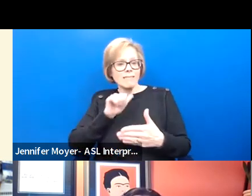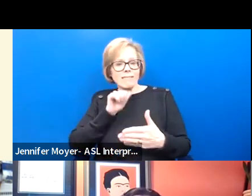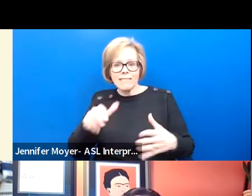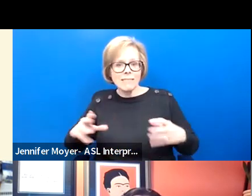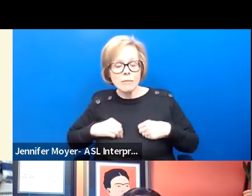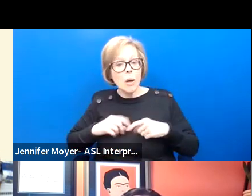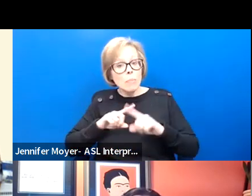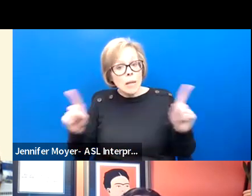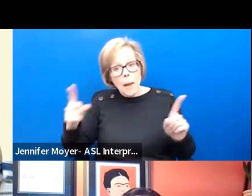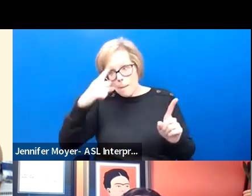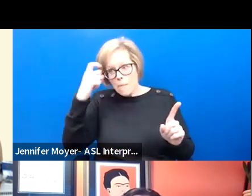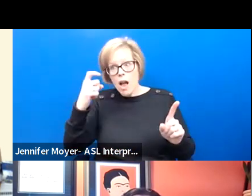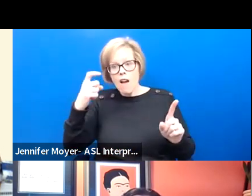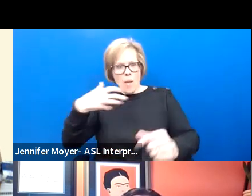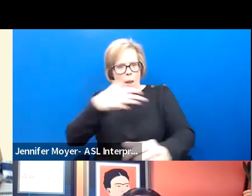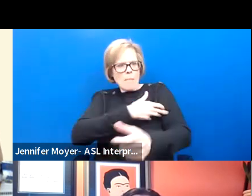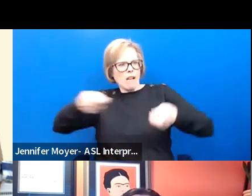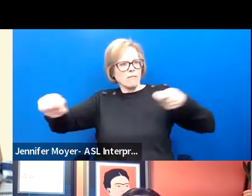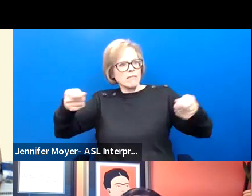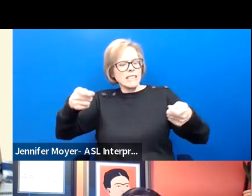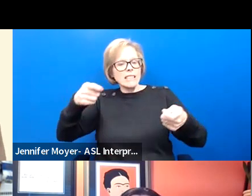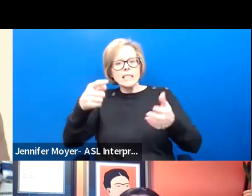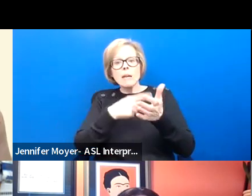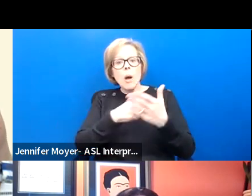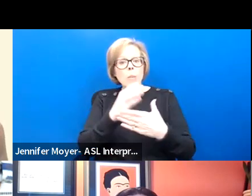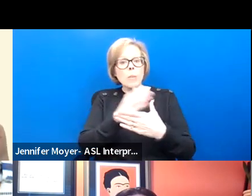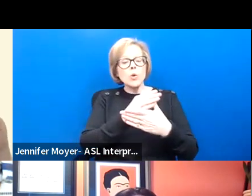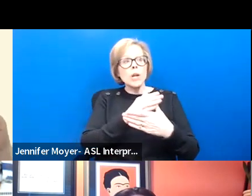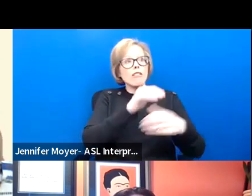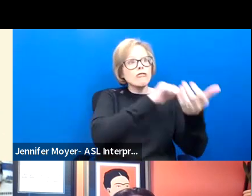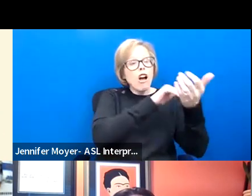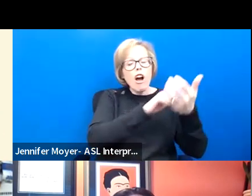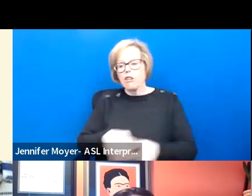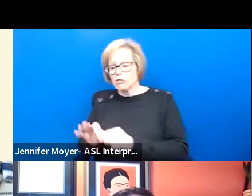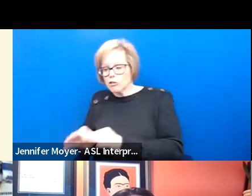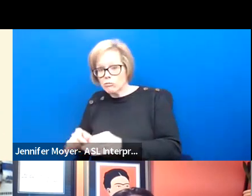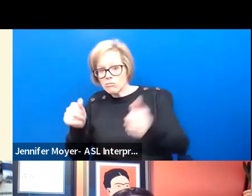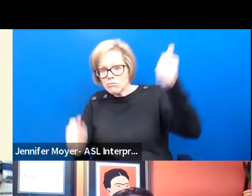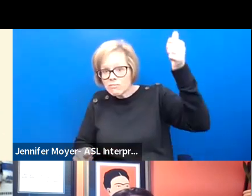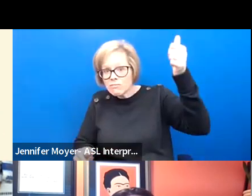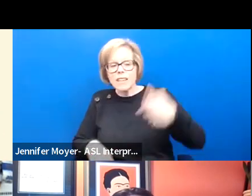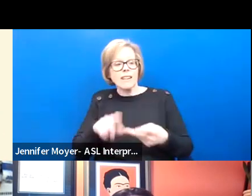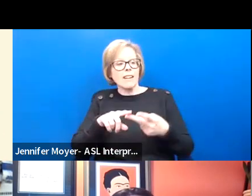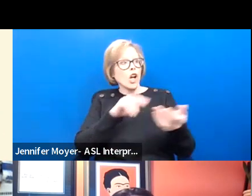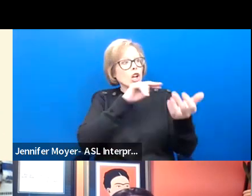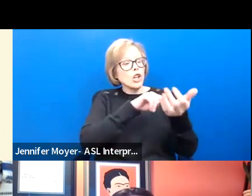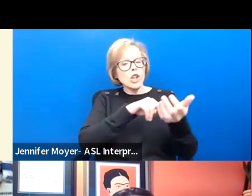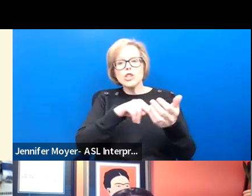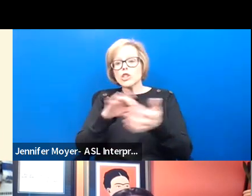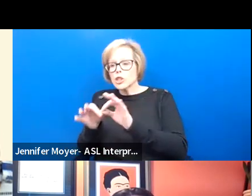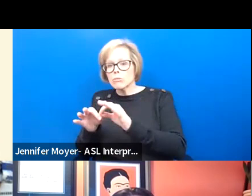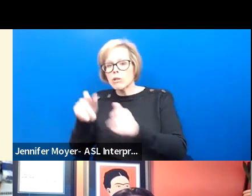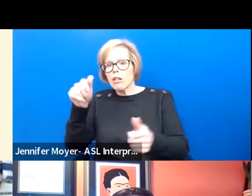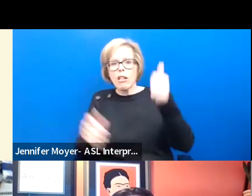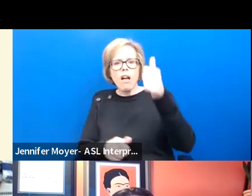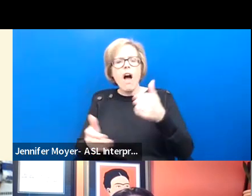yet, because of the power dynamics, sometimes between a doctor and interpreter, a nurse and interpreter, et cetera, it almost looked like they were